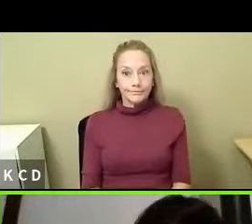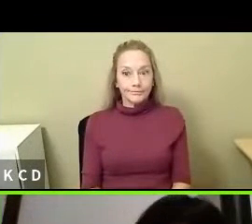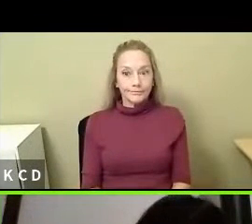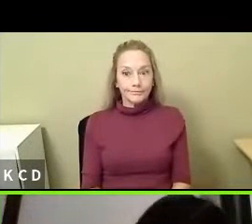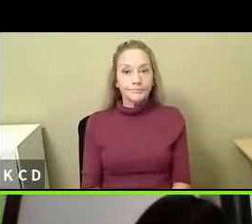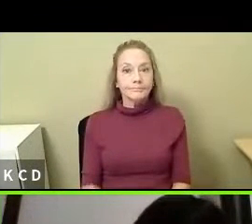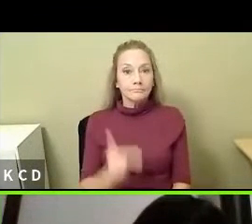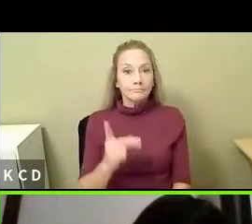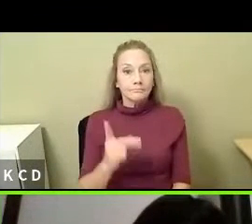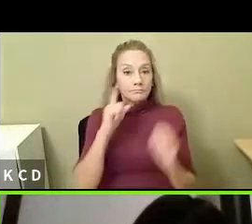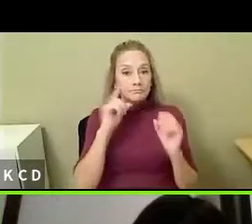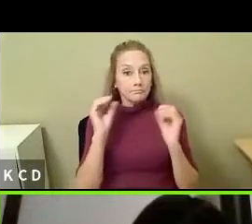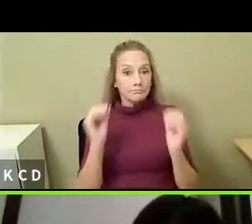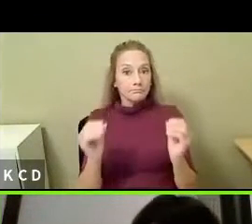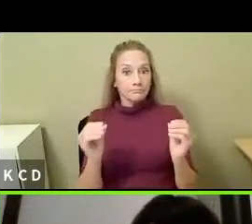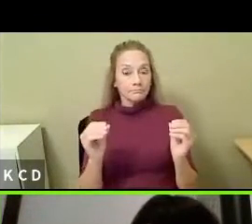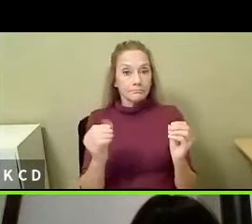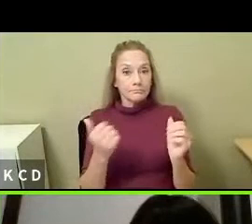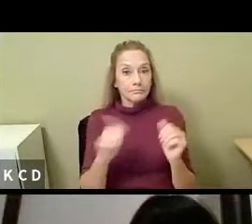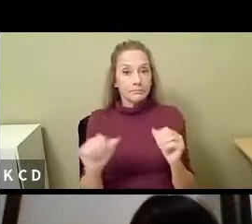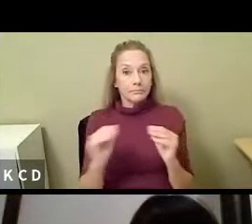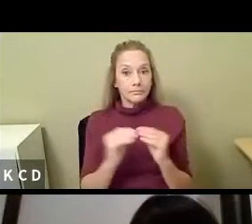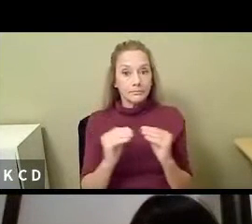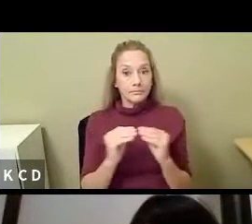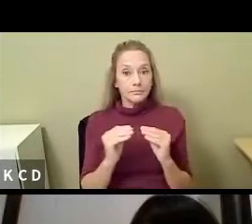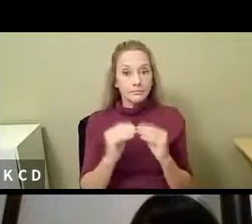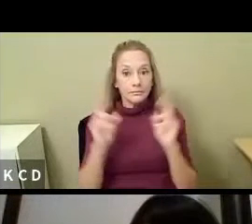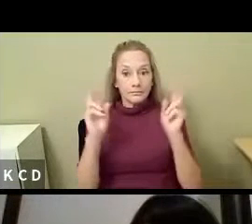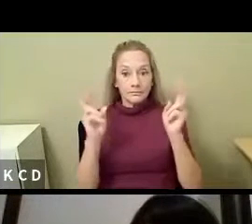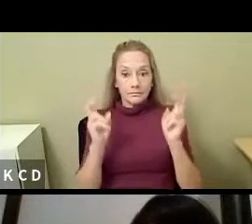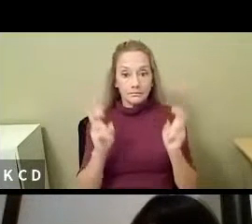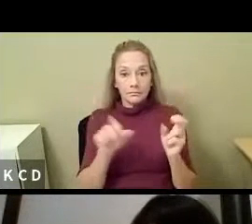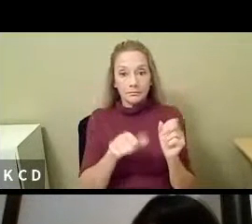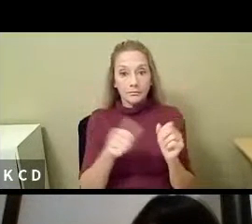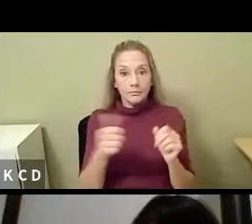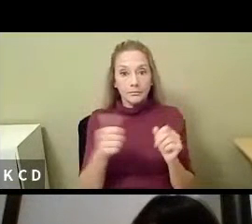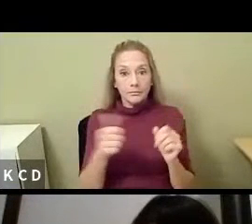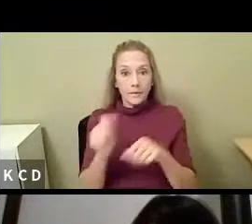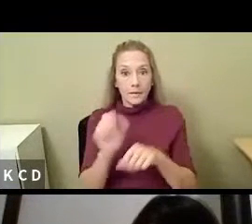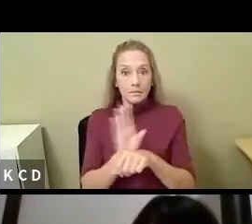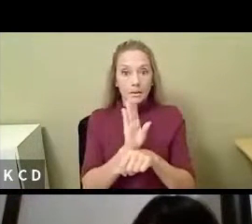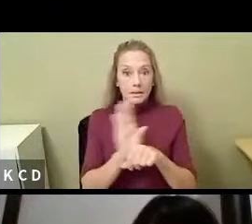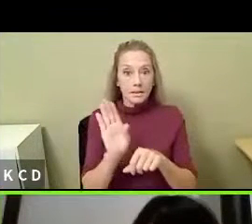All right, hearing none. Any additional topics and other business?